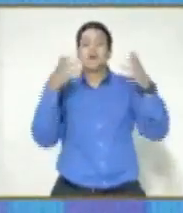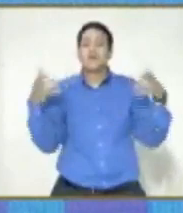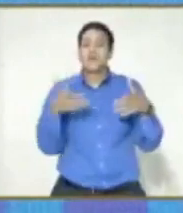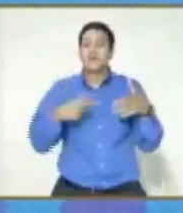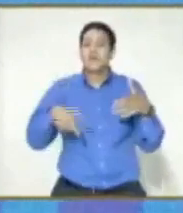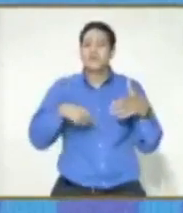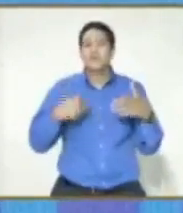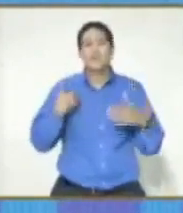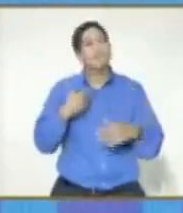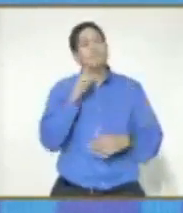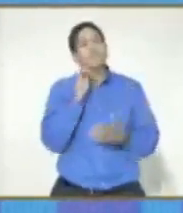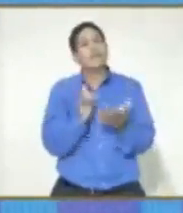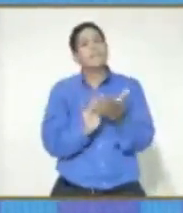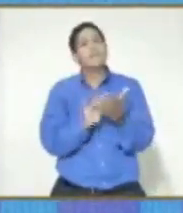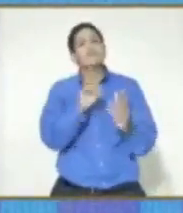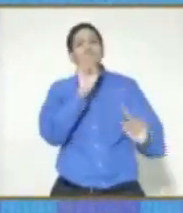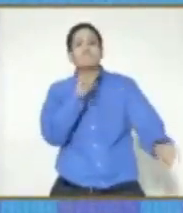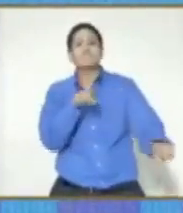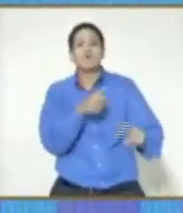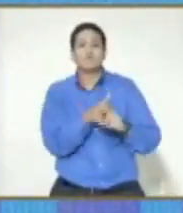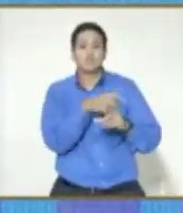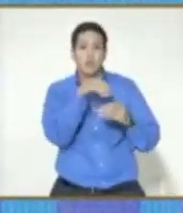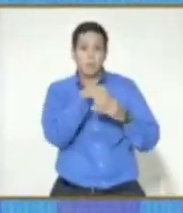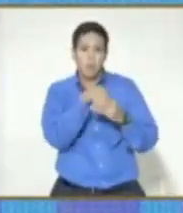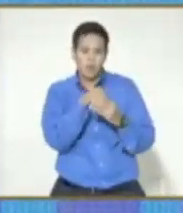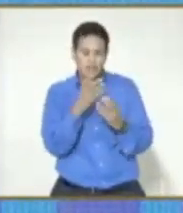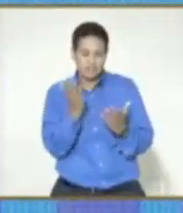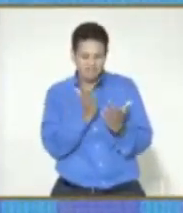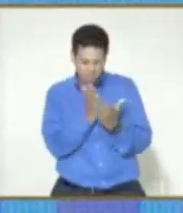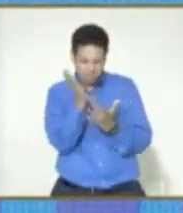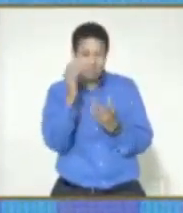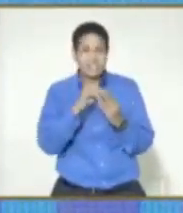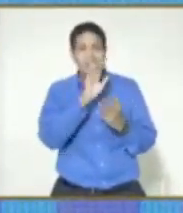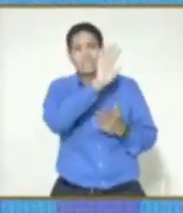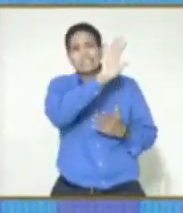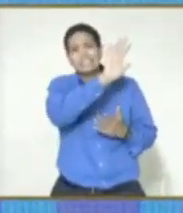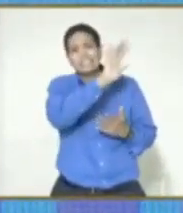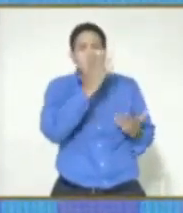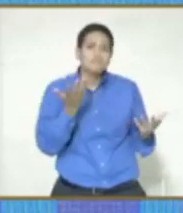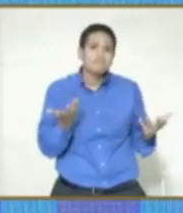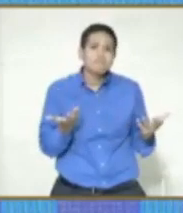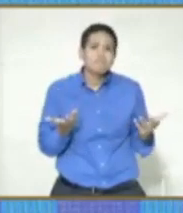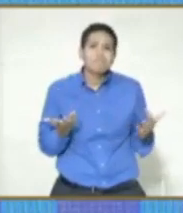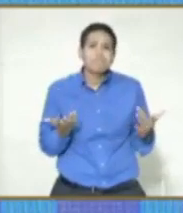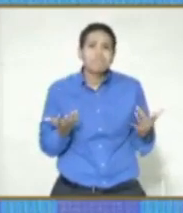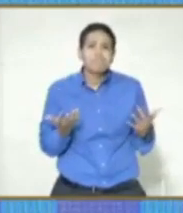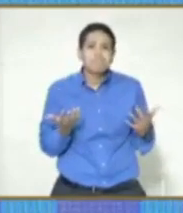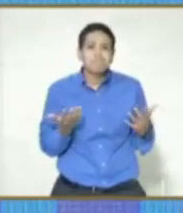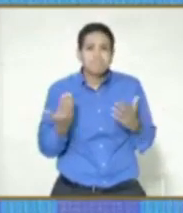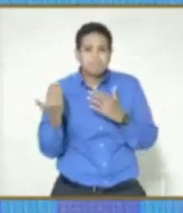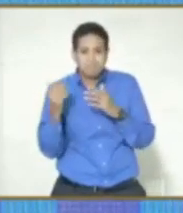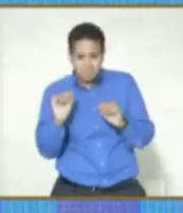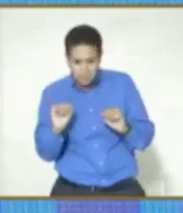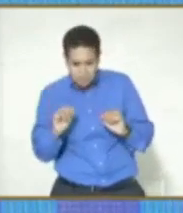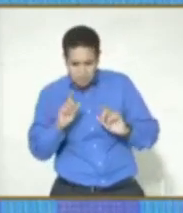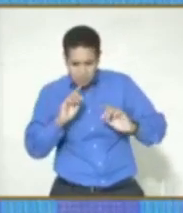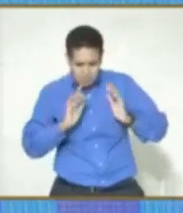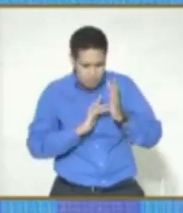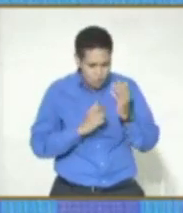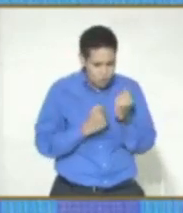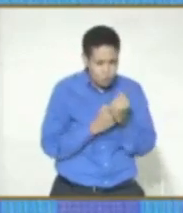medical response component in its armory, and we have already also